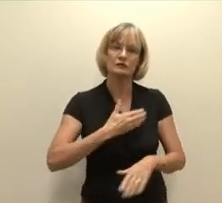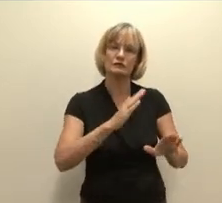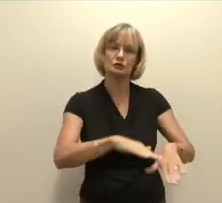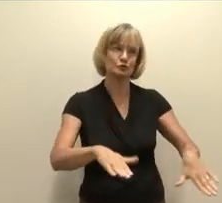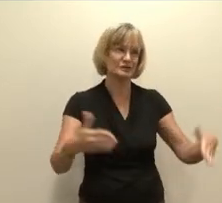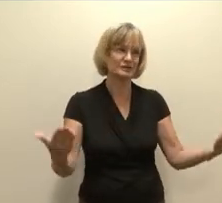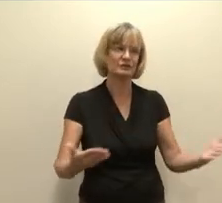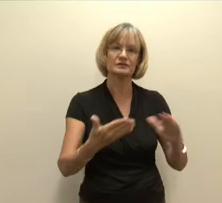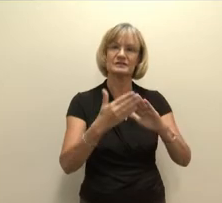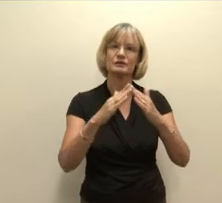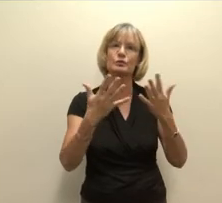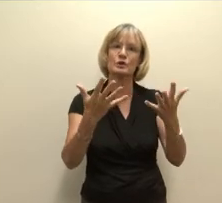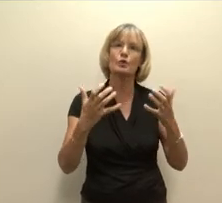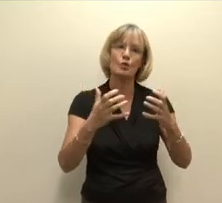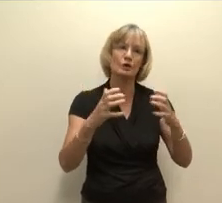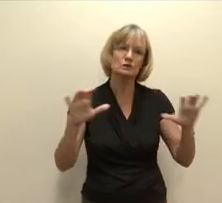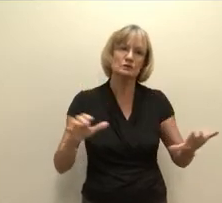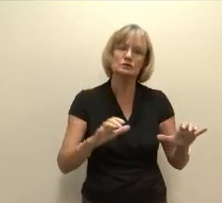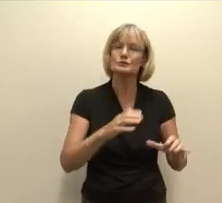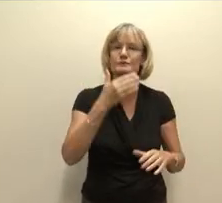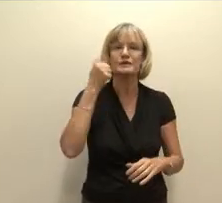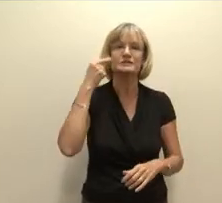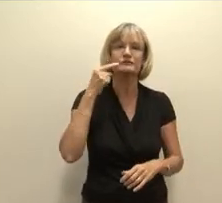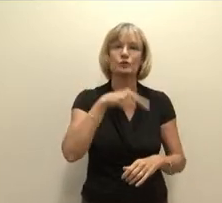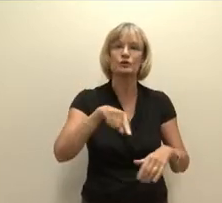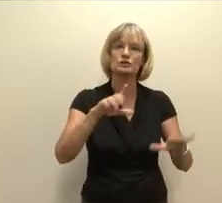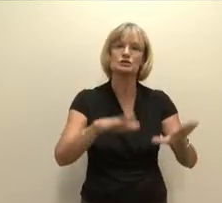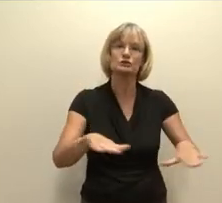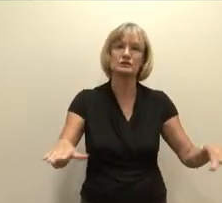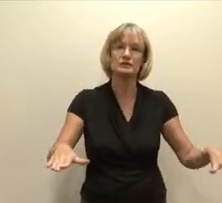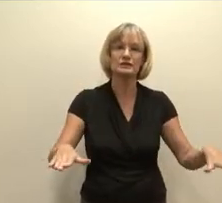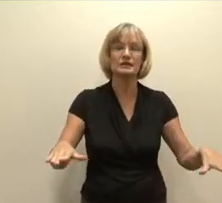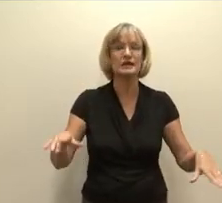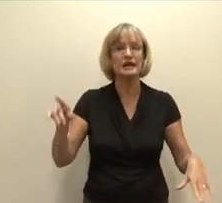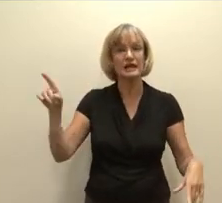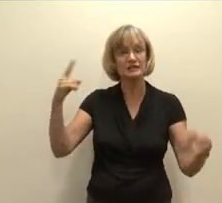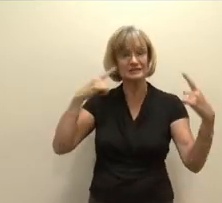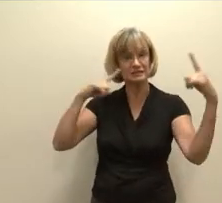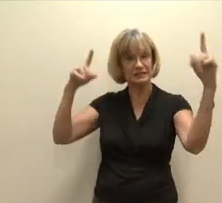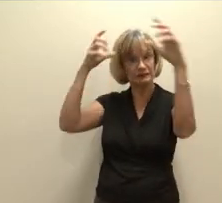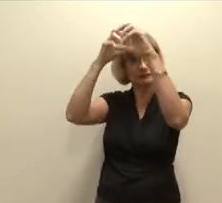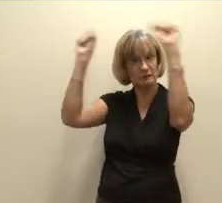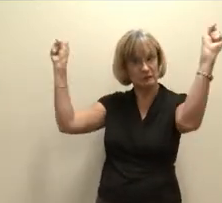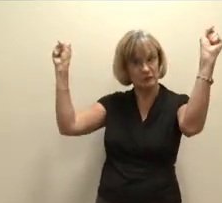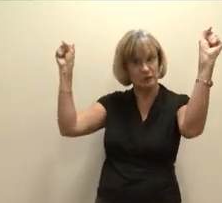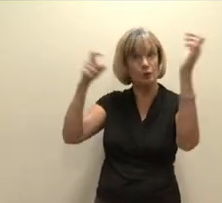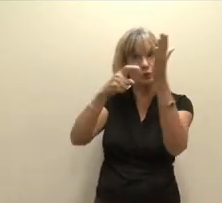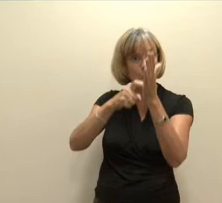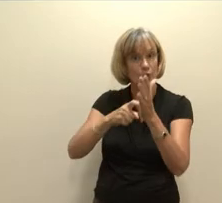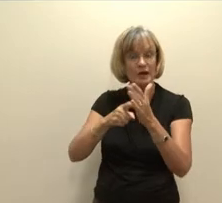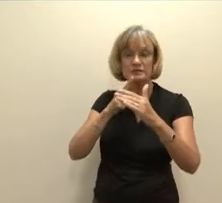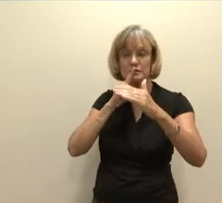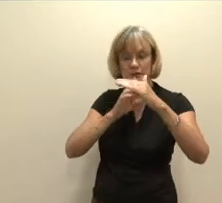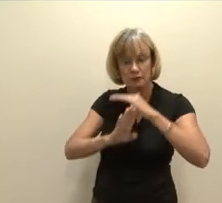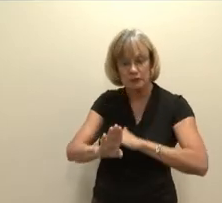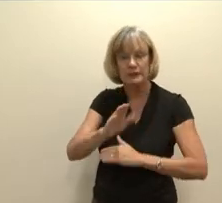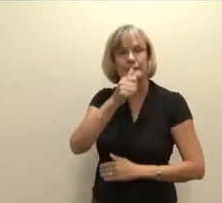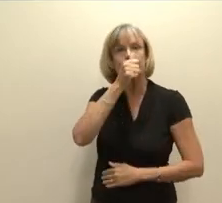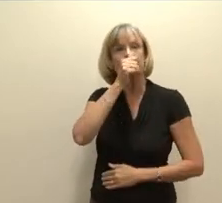we all want what's best for them. And being an effective superintendent requires humility,